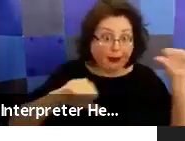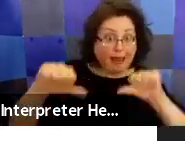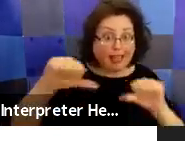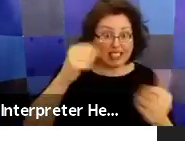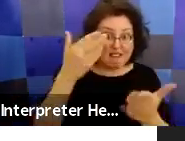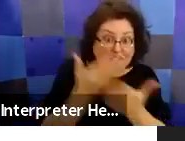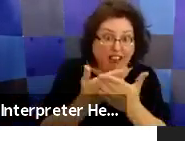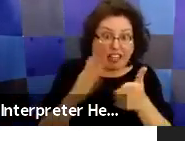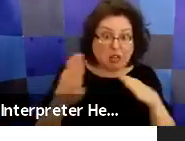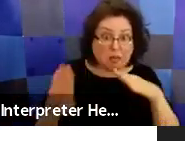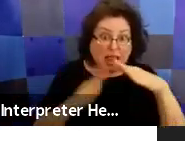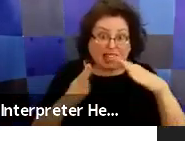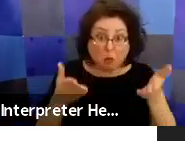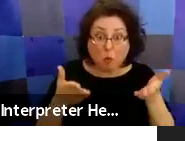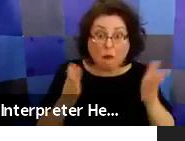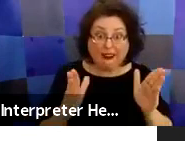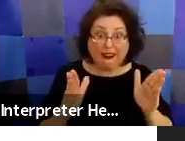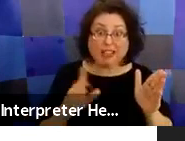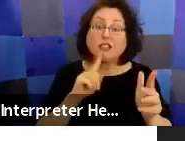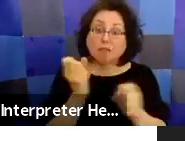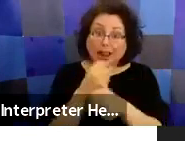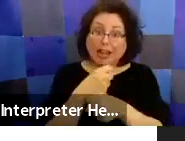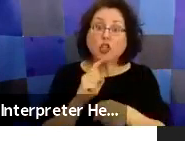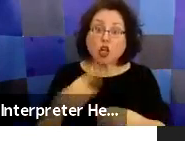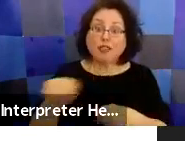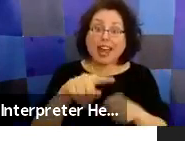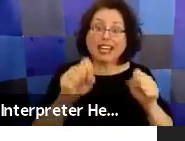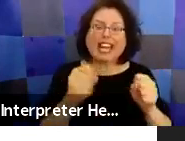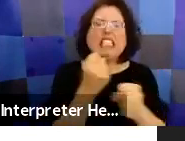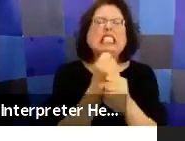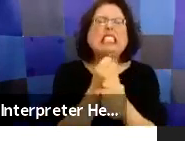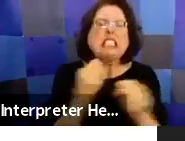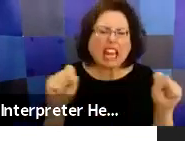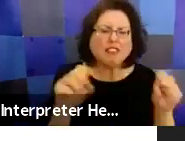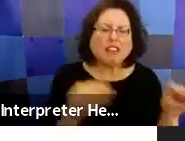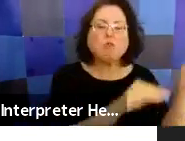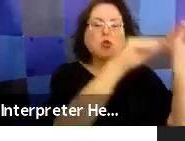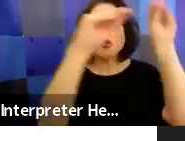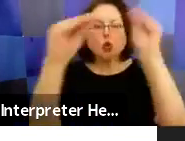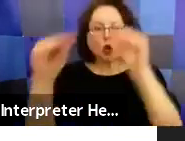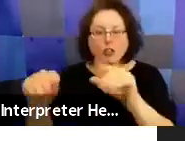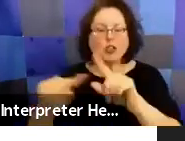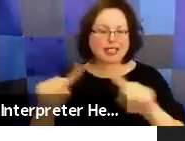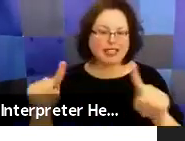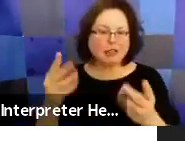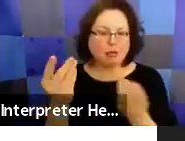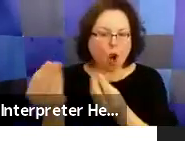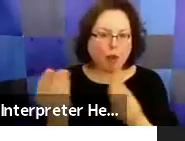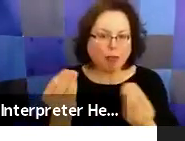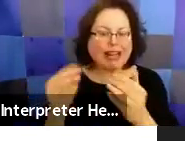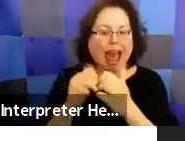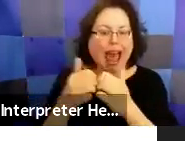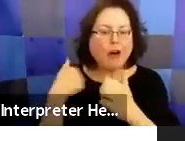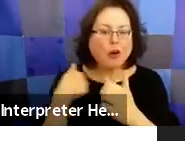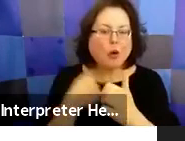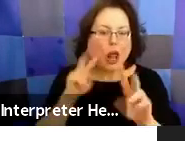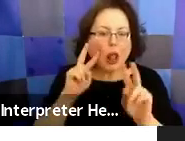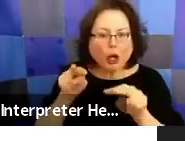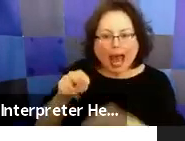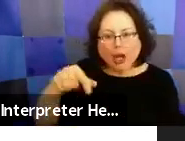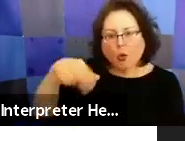fact-based ways to ensure that they can safely relocate into a property? How can we look at a